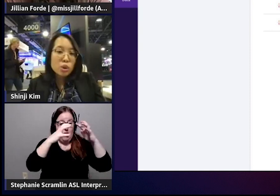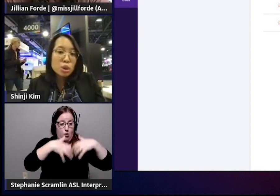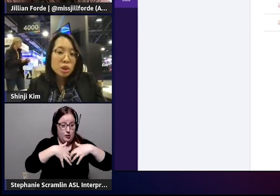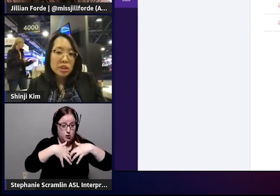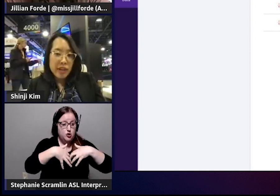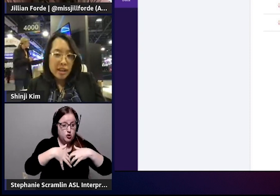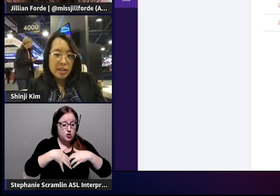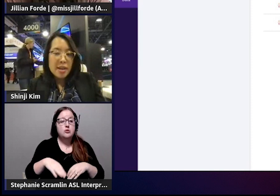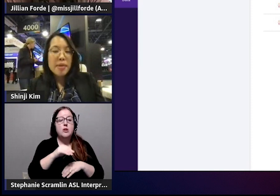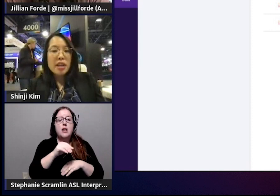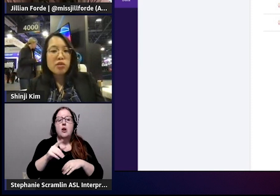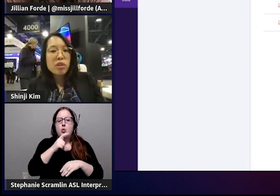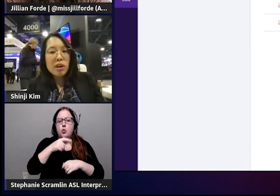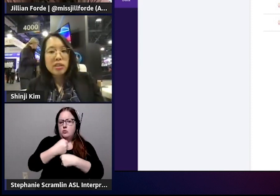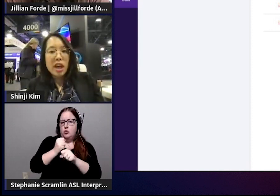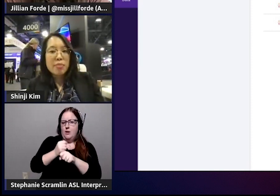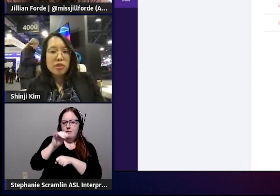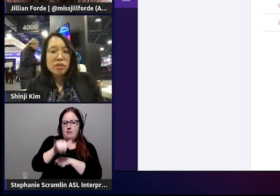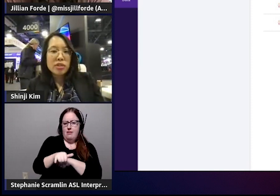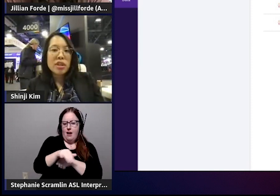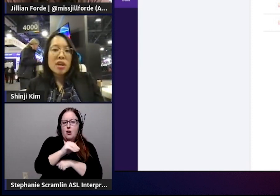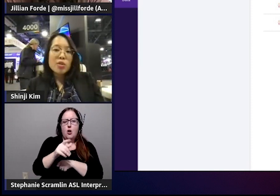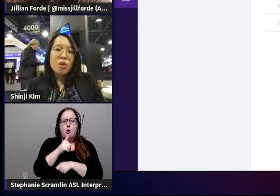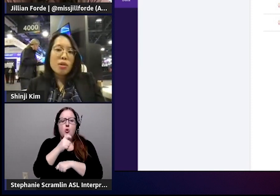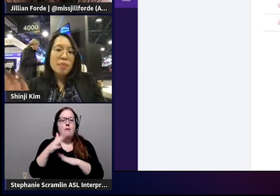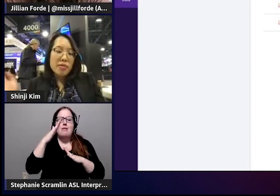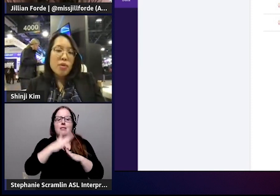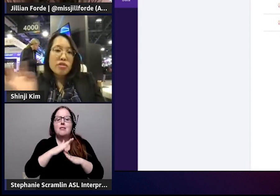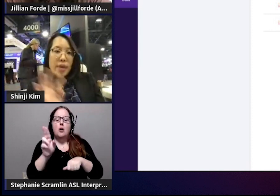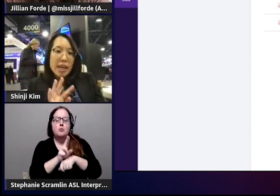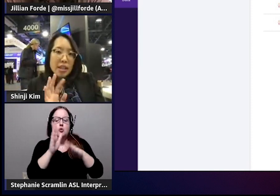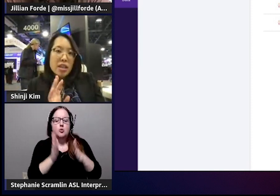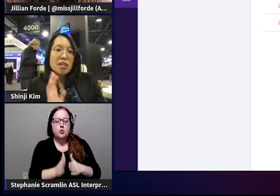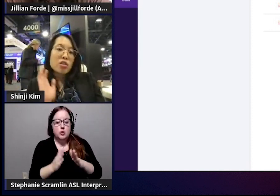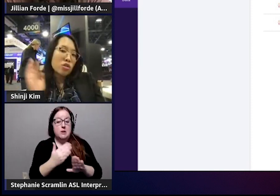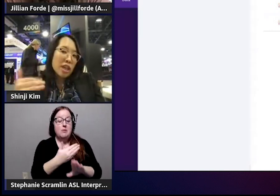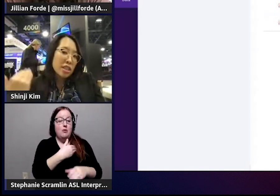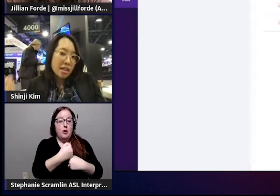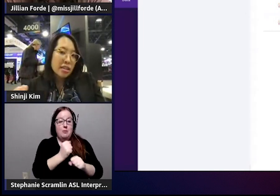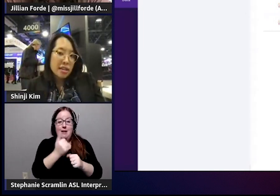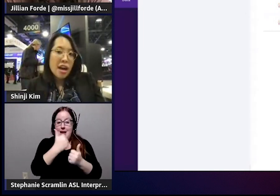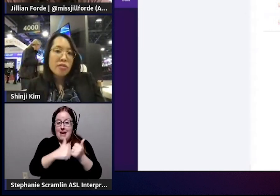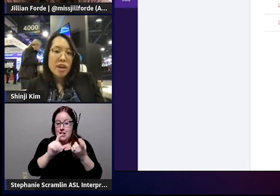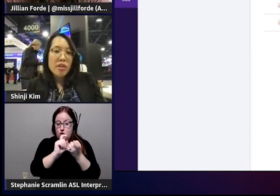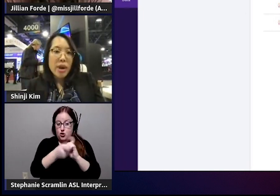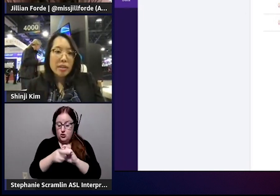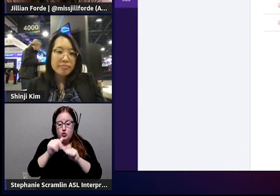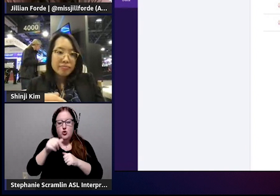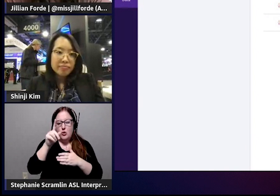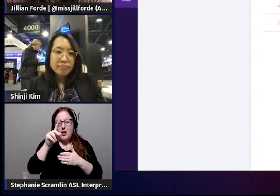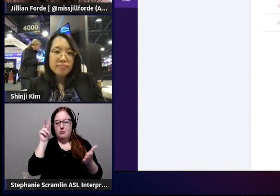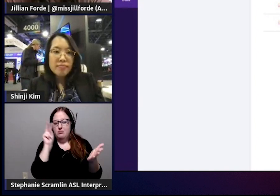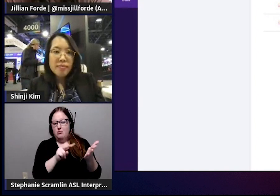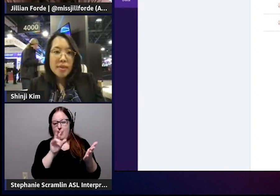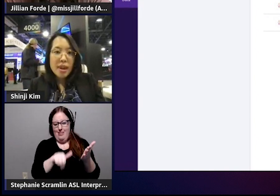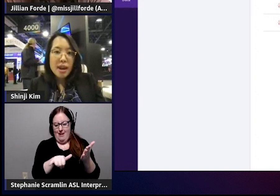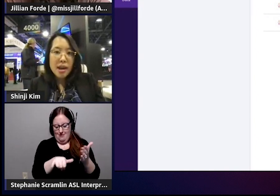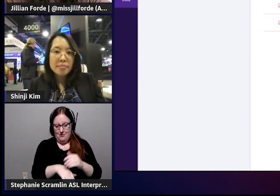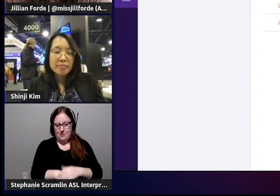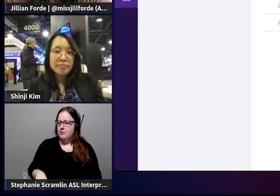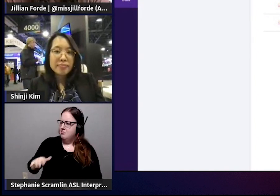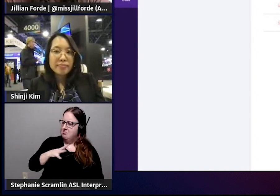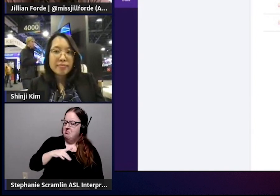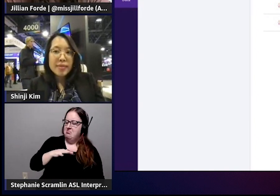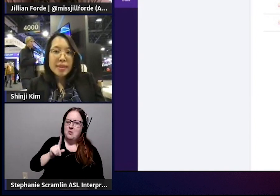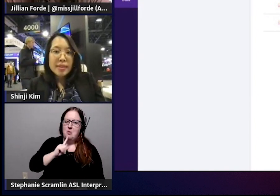and who's created them and who are the top users. So before you make any changes, you can check this out right away. That's super cool.